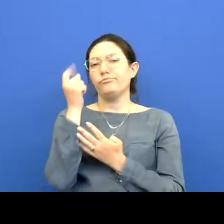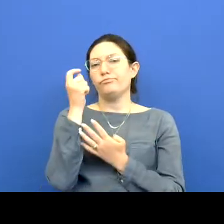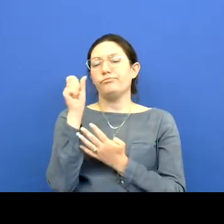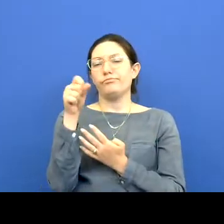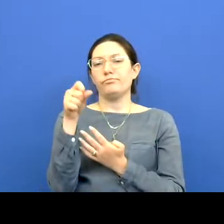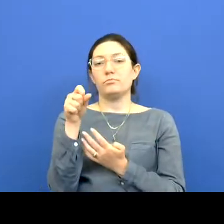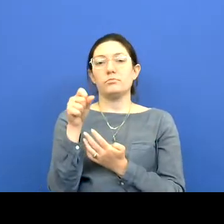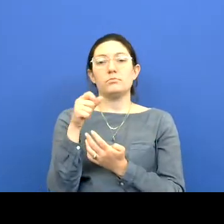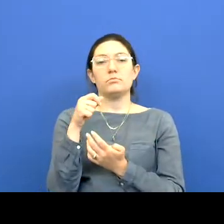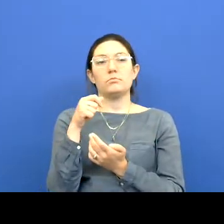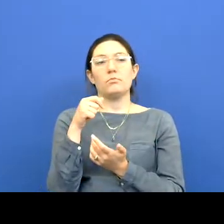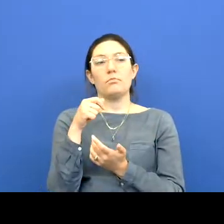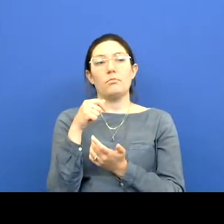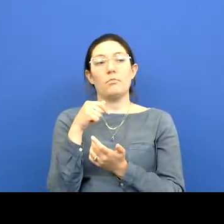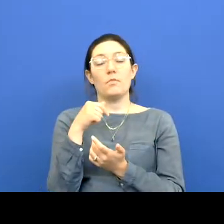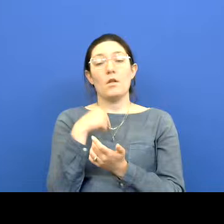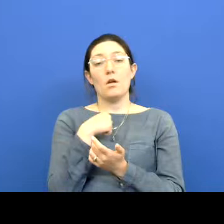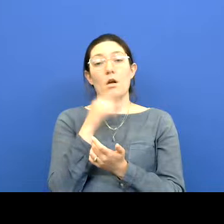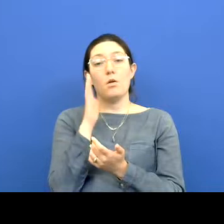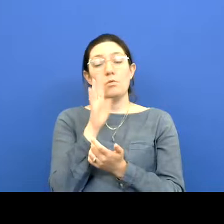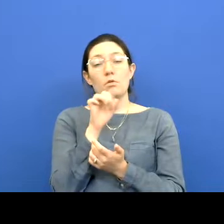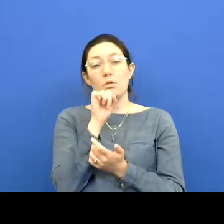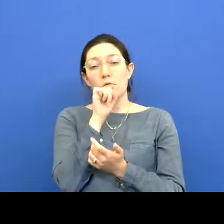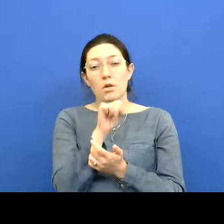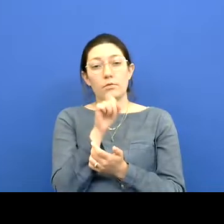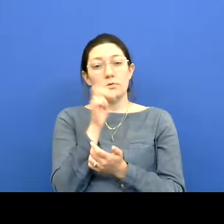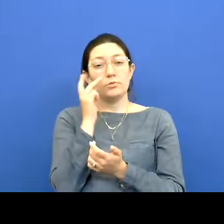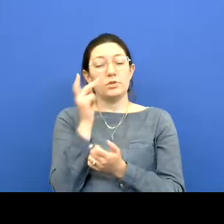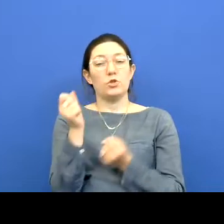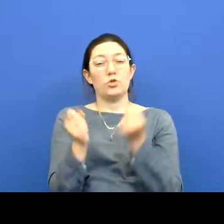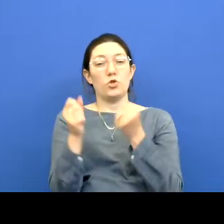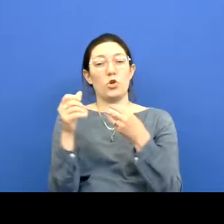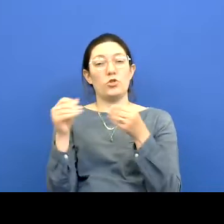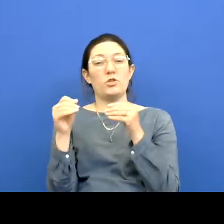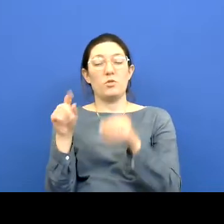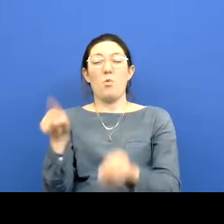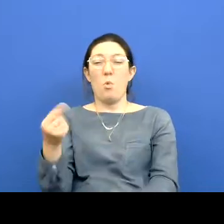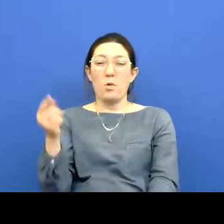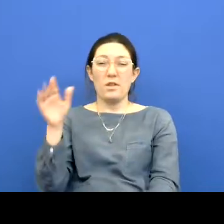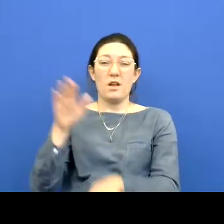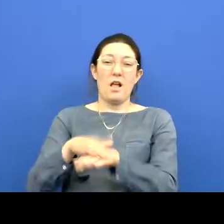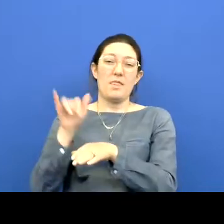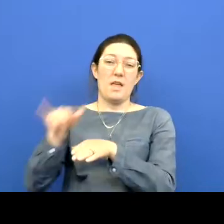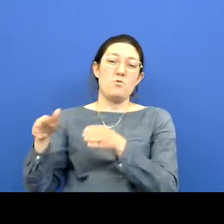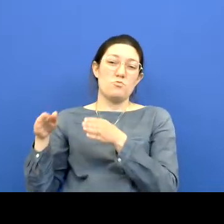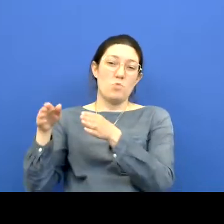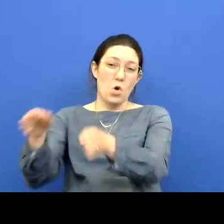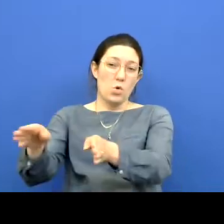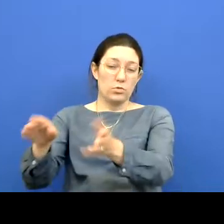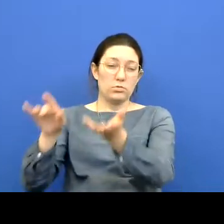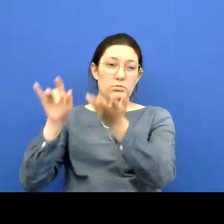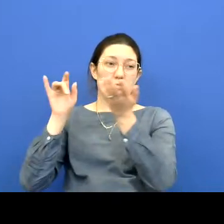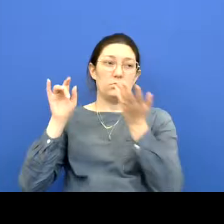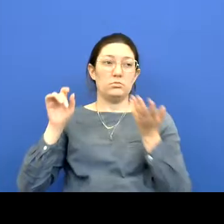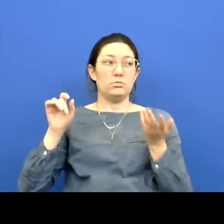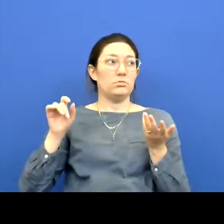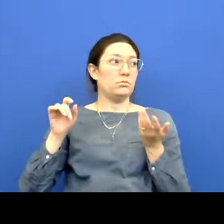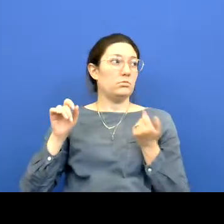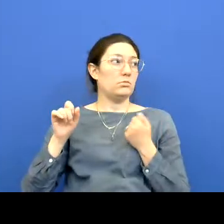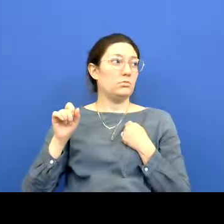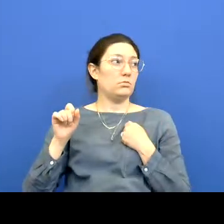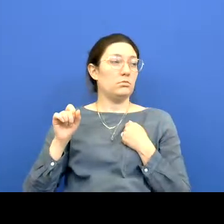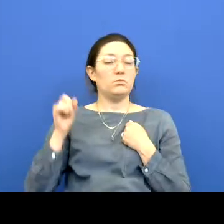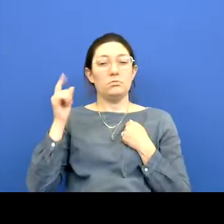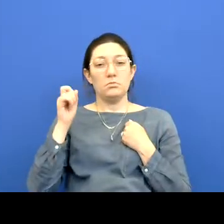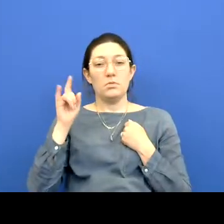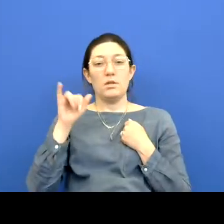in a vacuum, I'd love to see car dealerships restricted only to Dealership Row. I know it's been said already, the unique nature